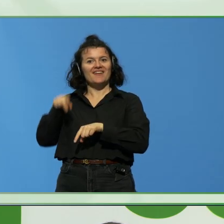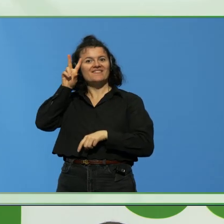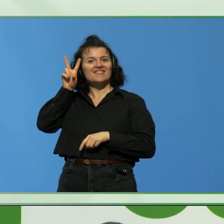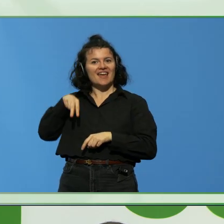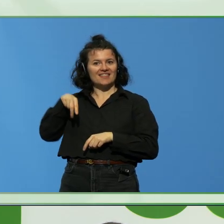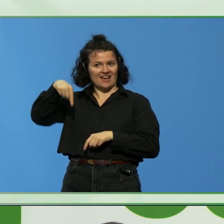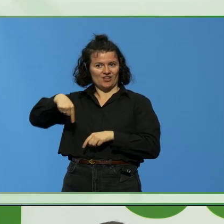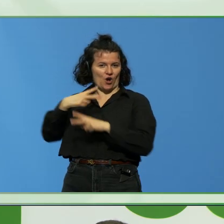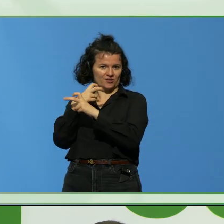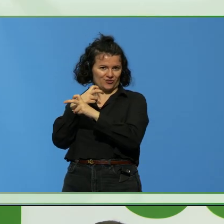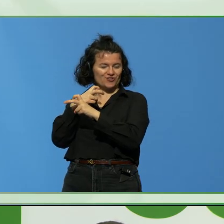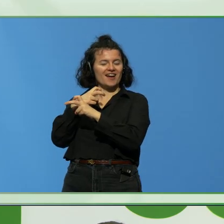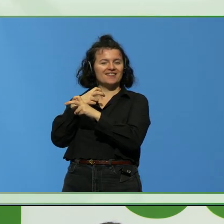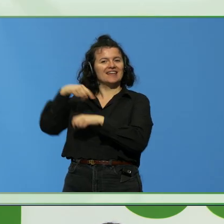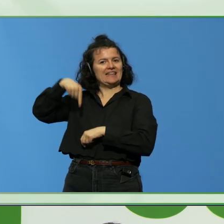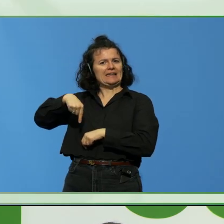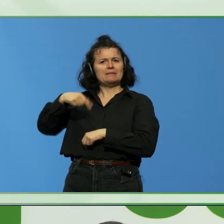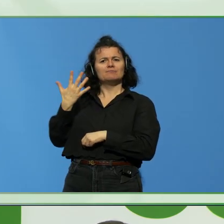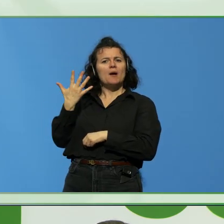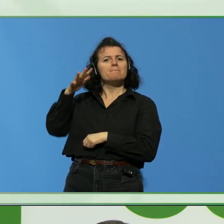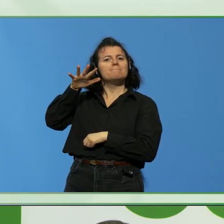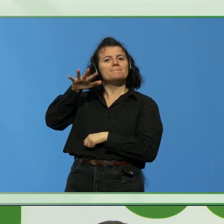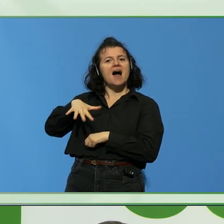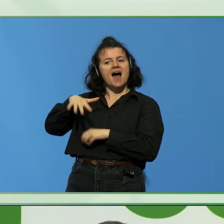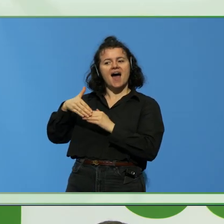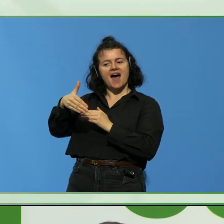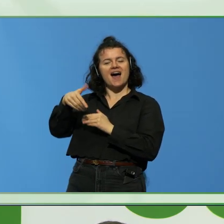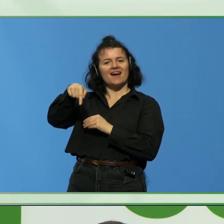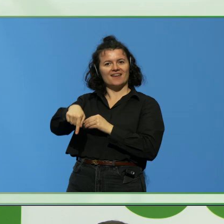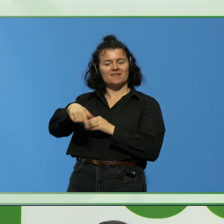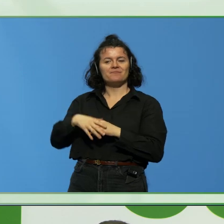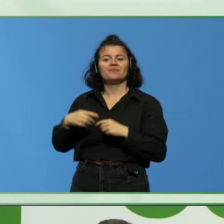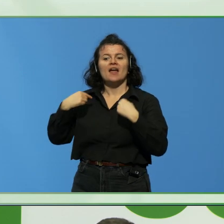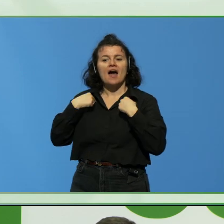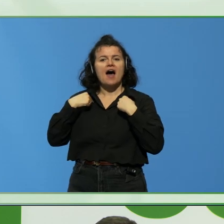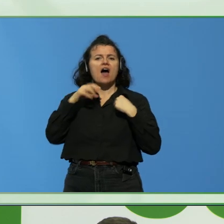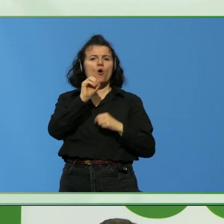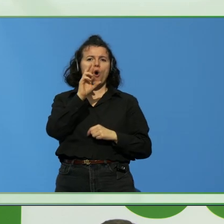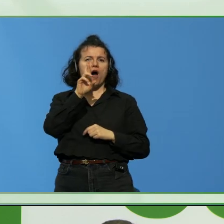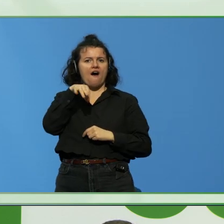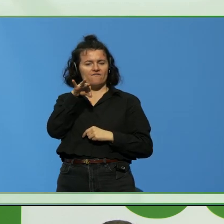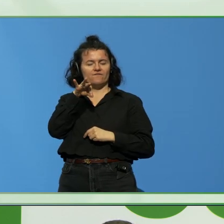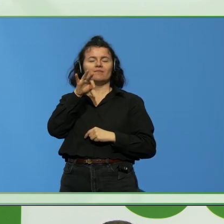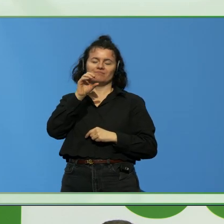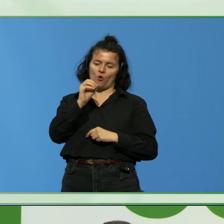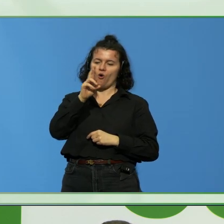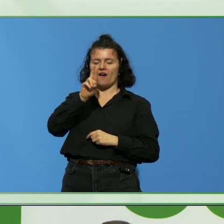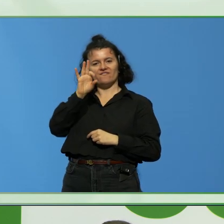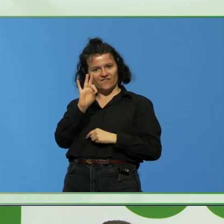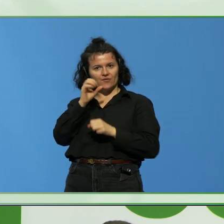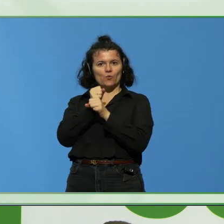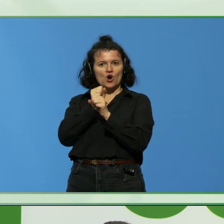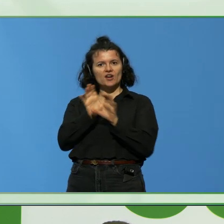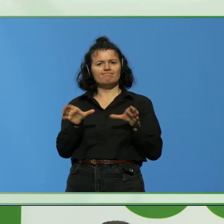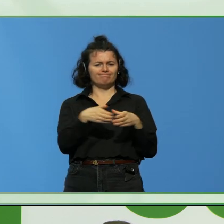May. My name is Robert Ziegler. I'm the head of the Department of Accessibility and Inclusion in the ORF, which